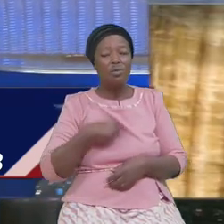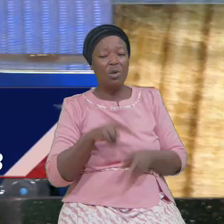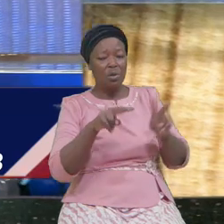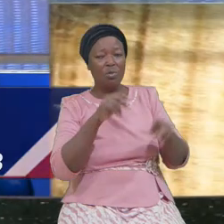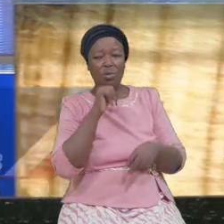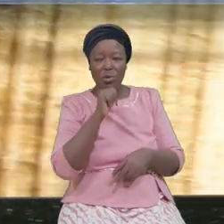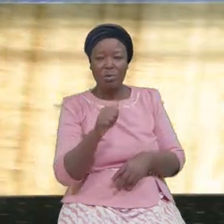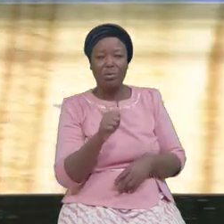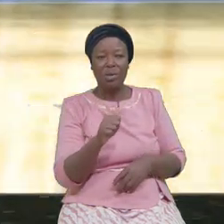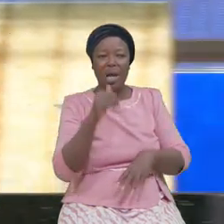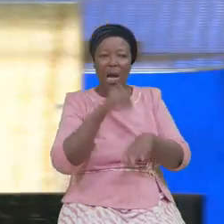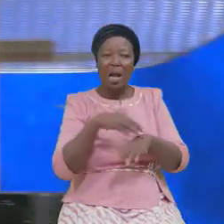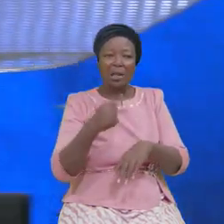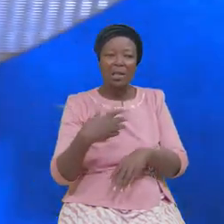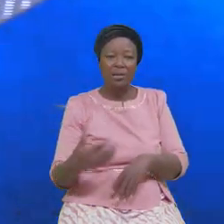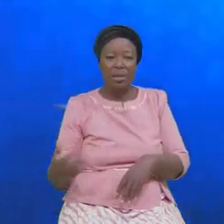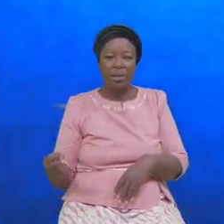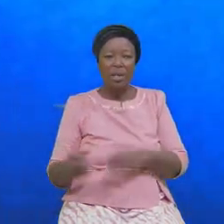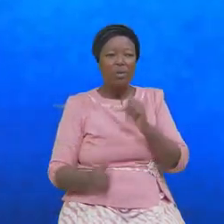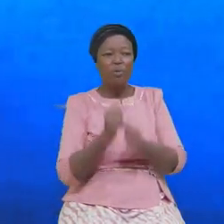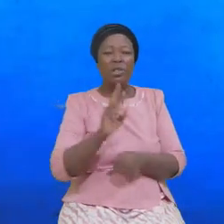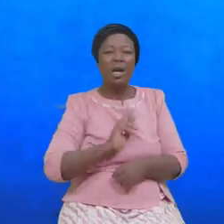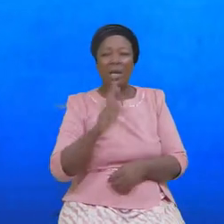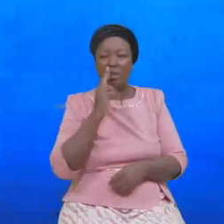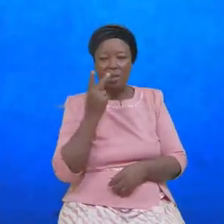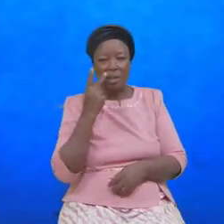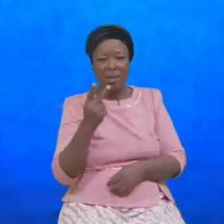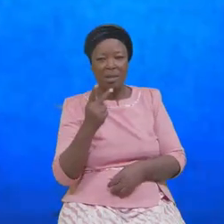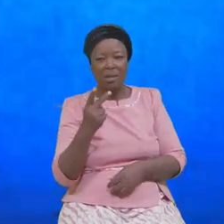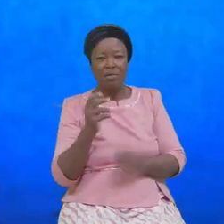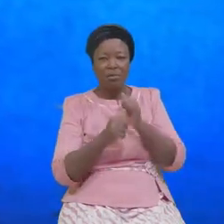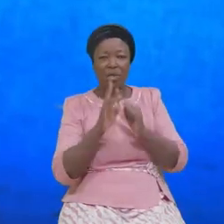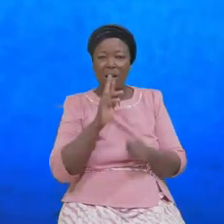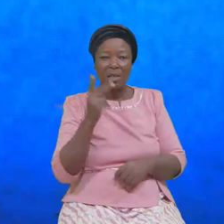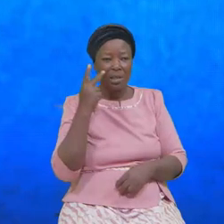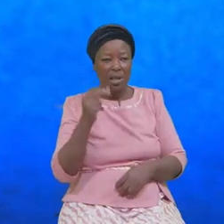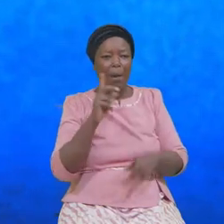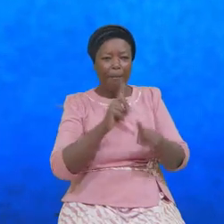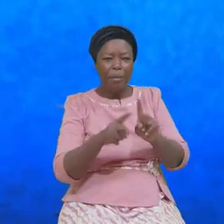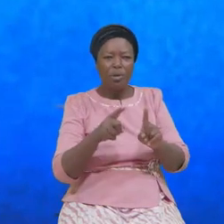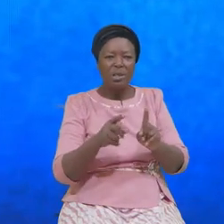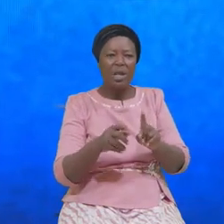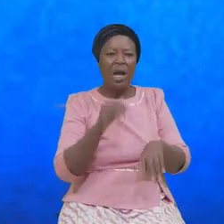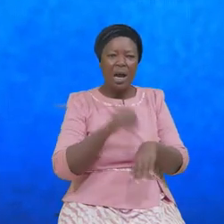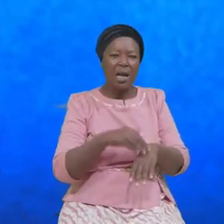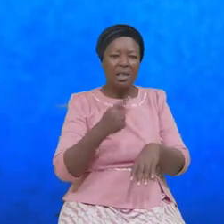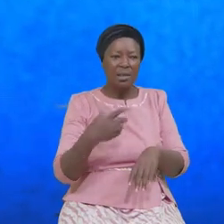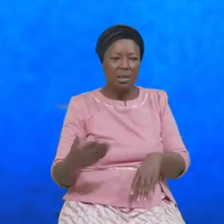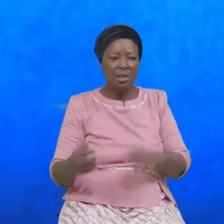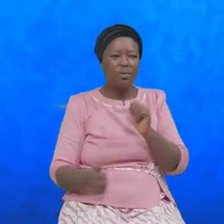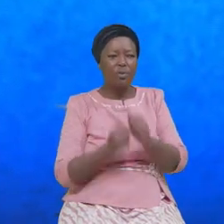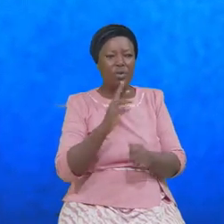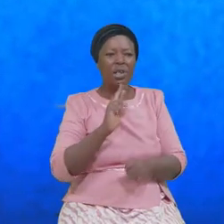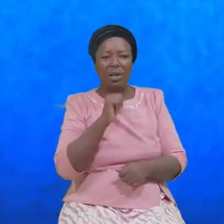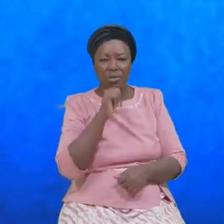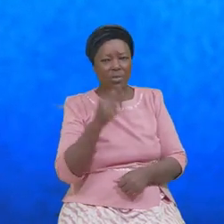not at the things which are seen, but at the things which are not seen.